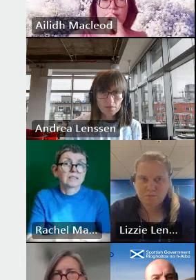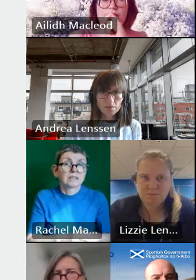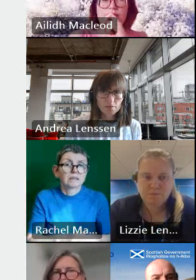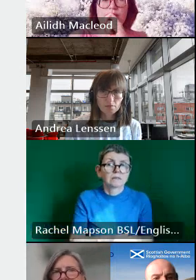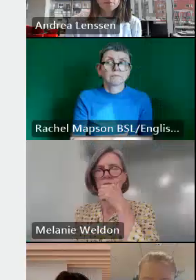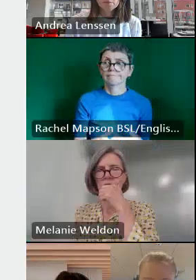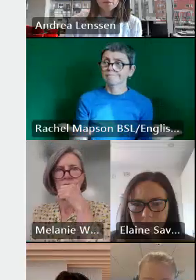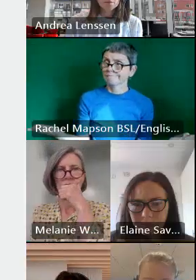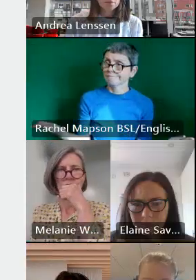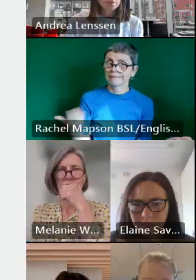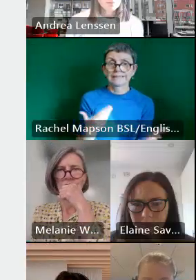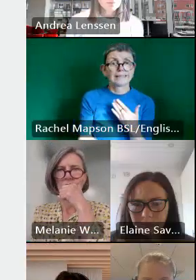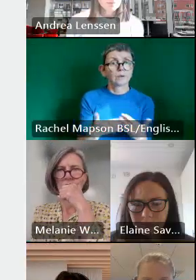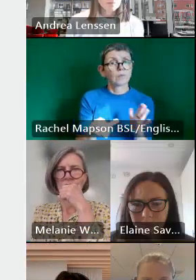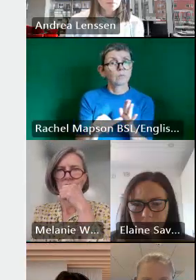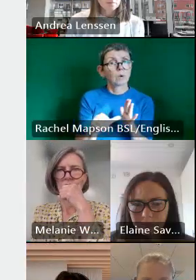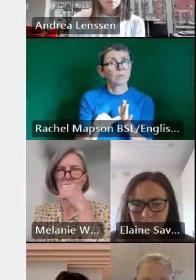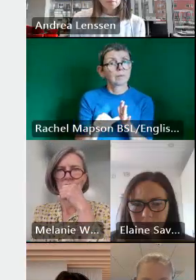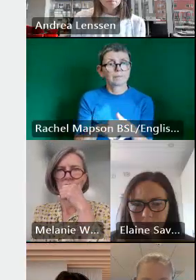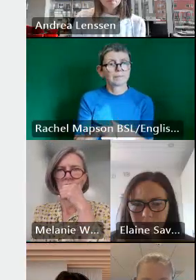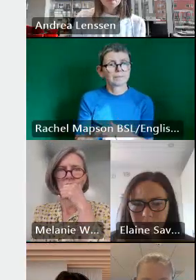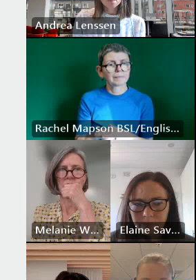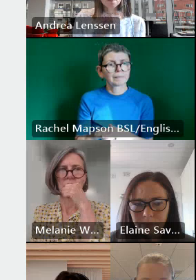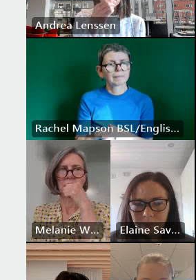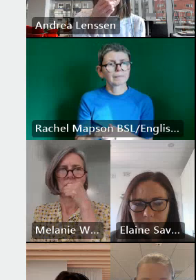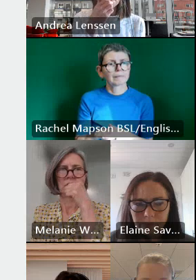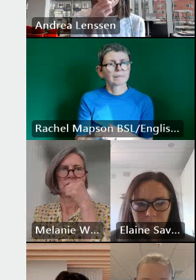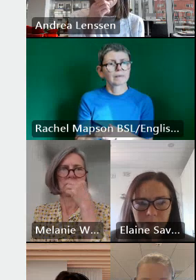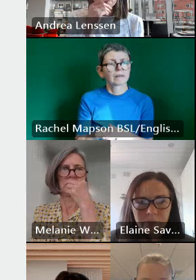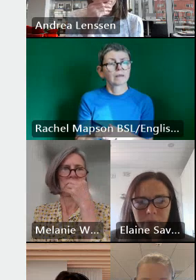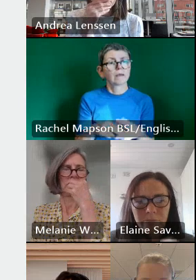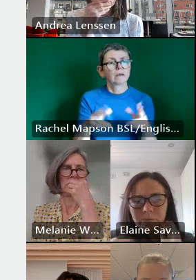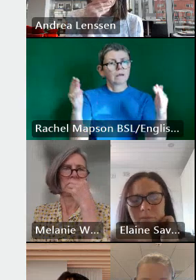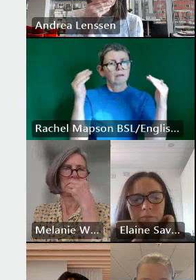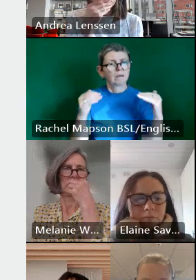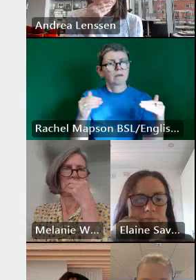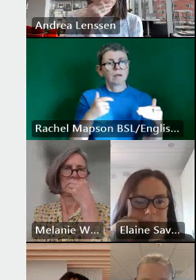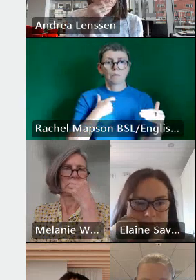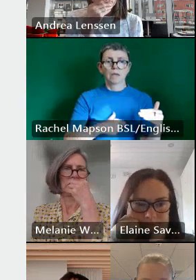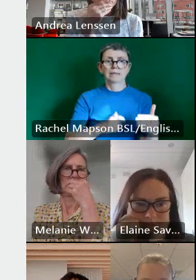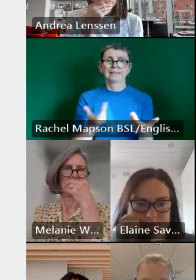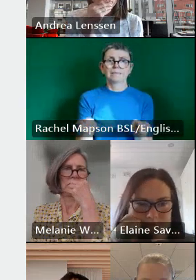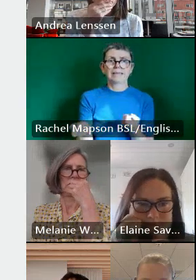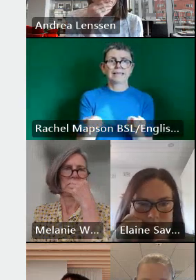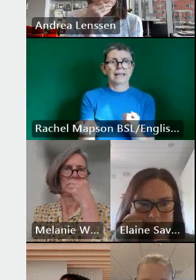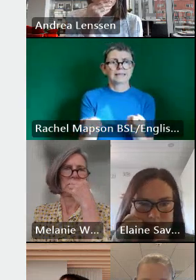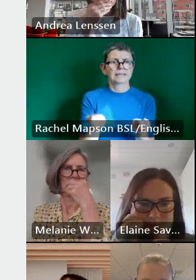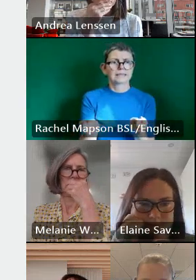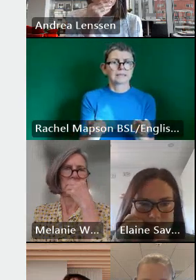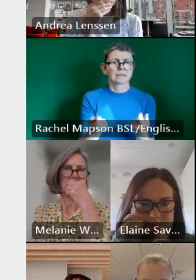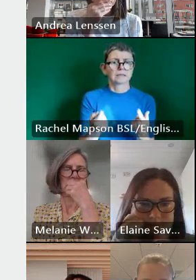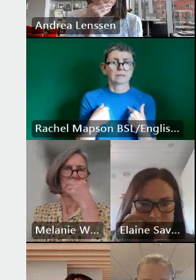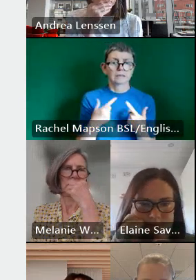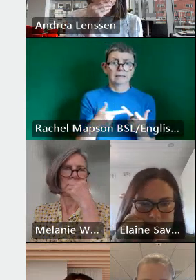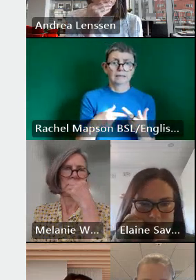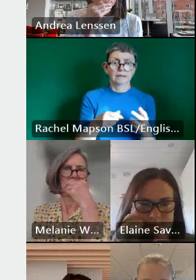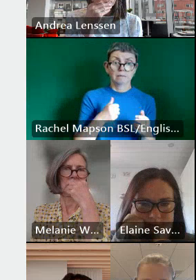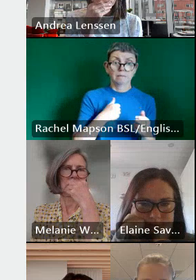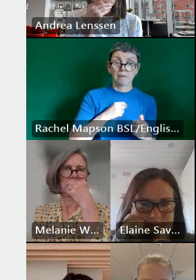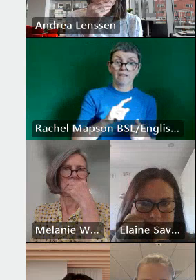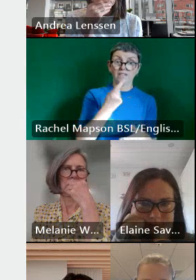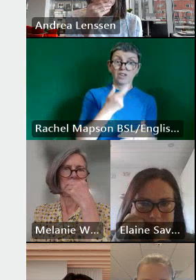cause of the issue, right? Personally mediated. The patient said, "Like if I had really bad experience with my first one, meaning her